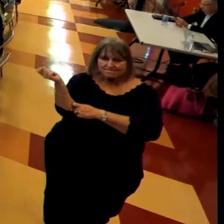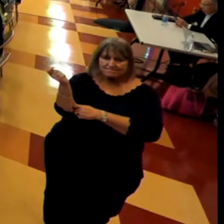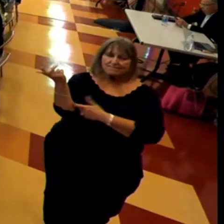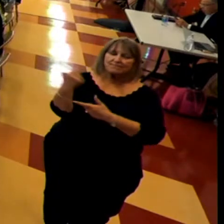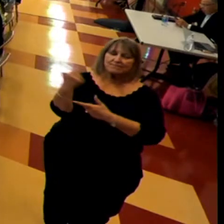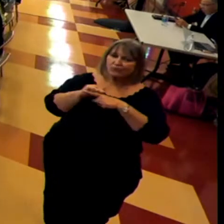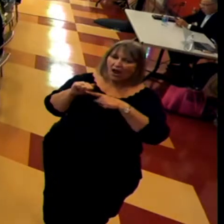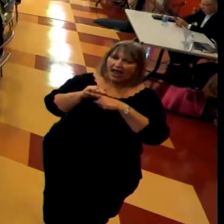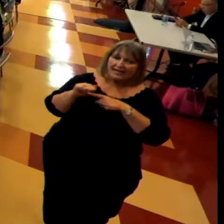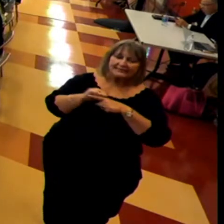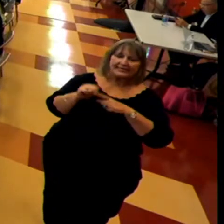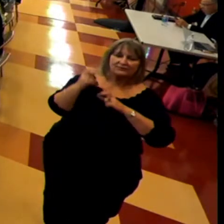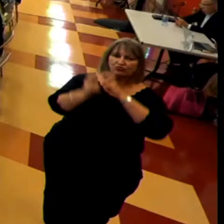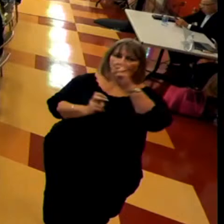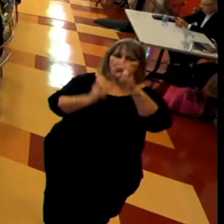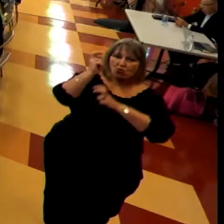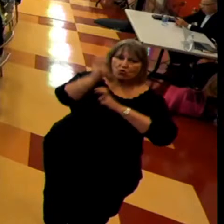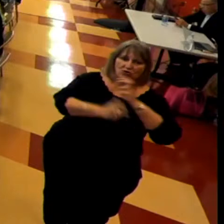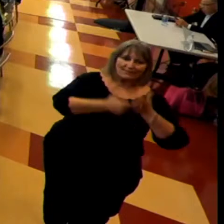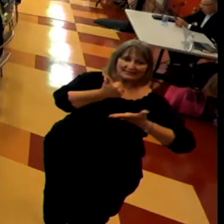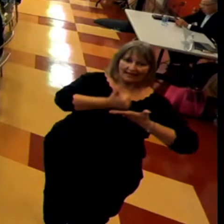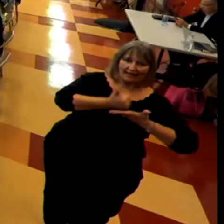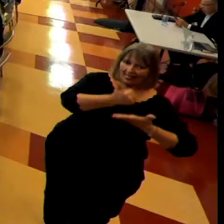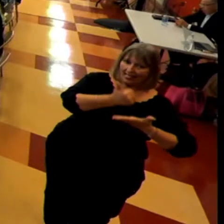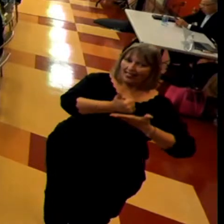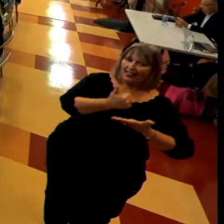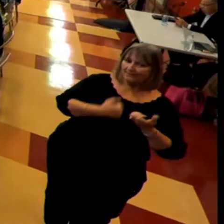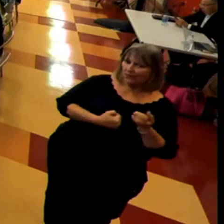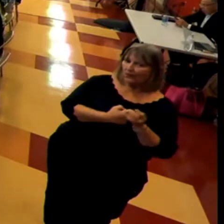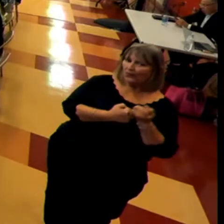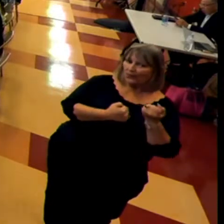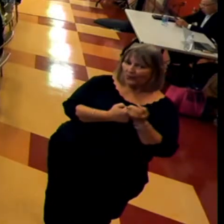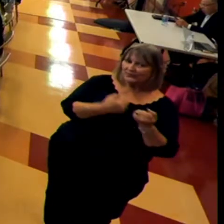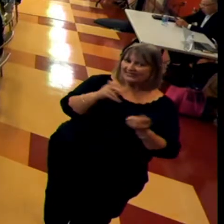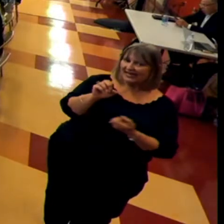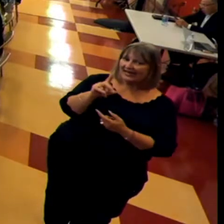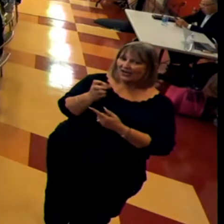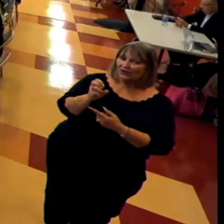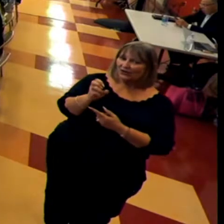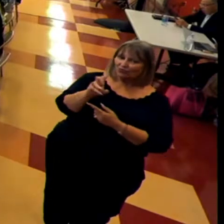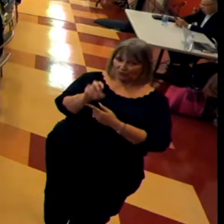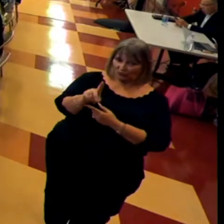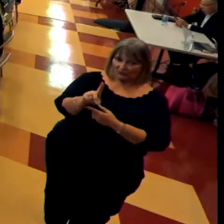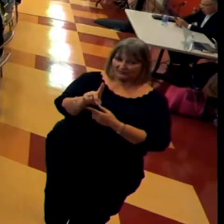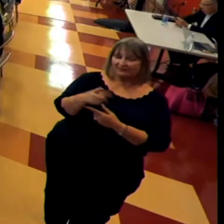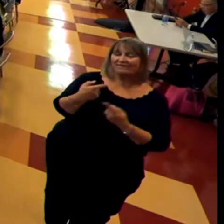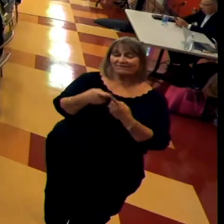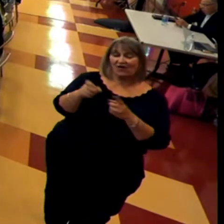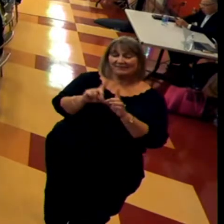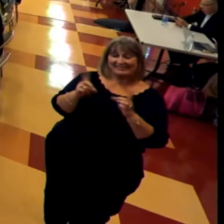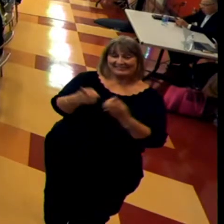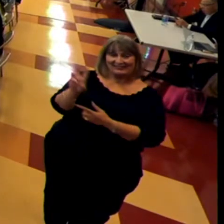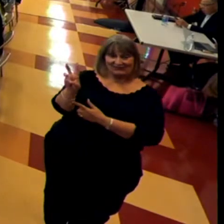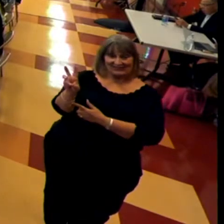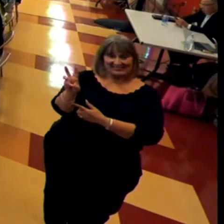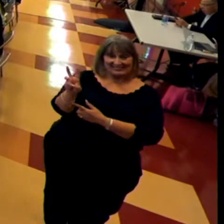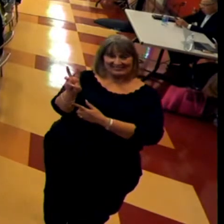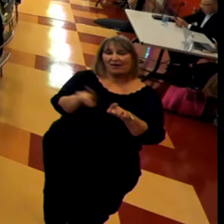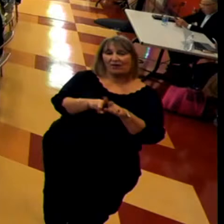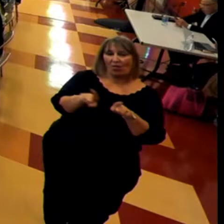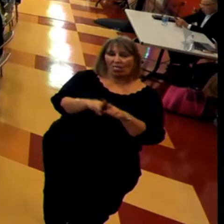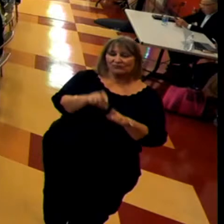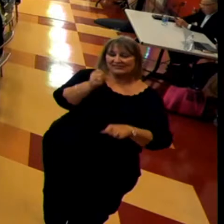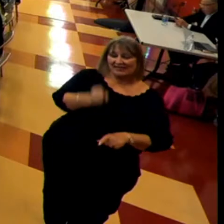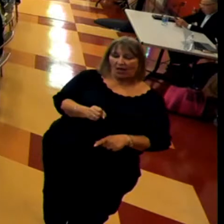weekend. I host tournaments at Edgewood for the kids in the neighborhood, not only from District 6, but from Southwest